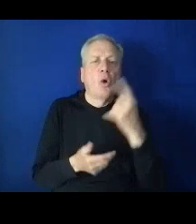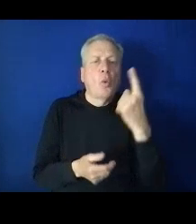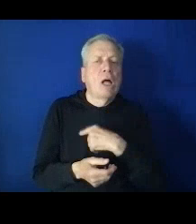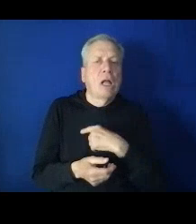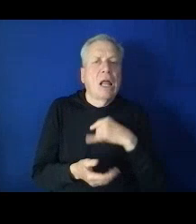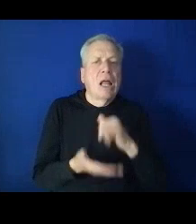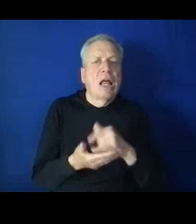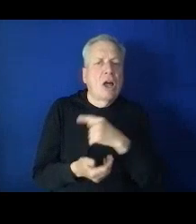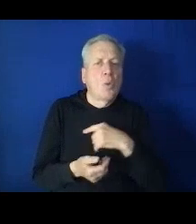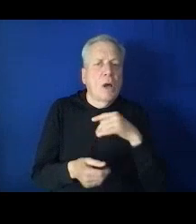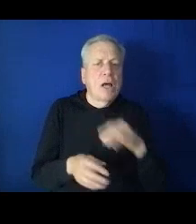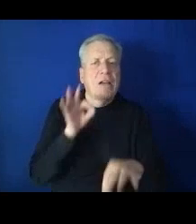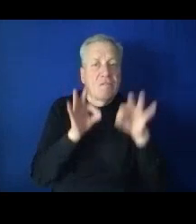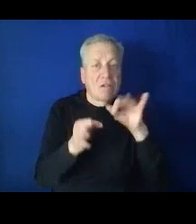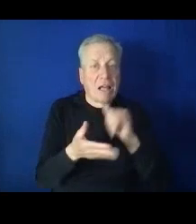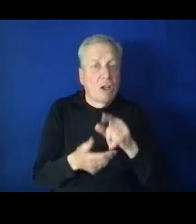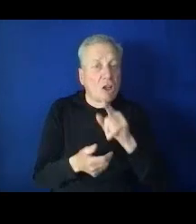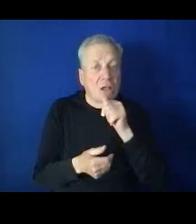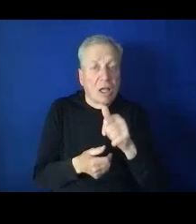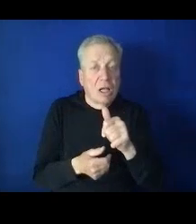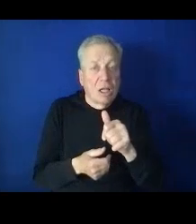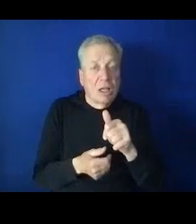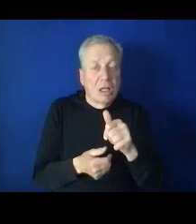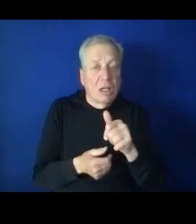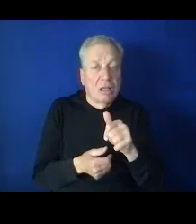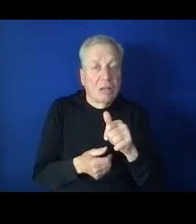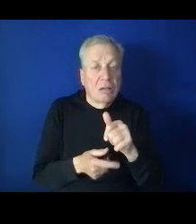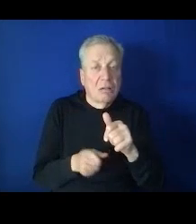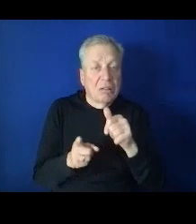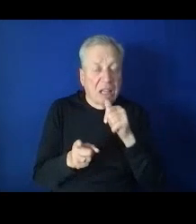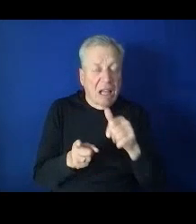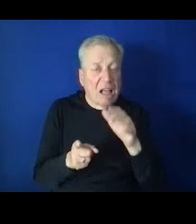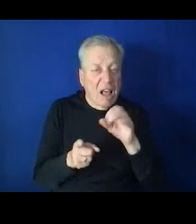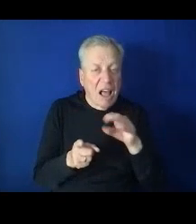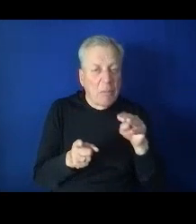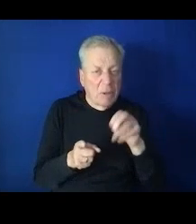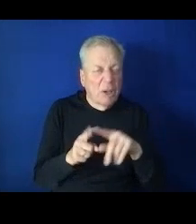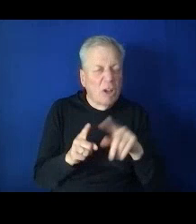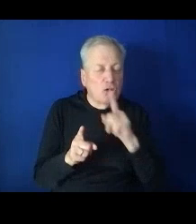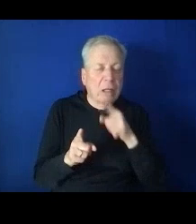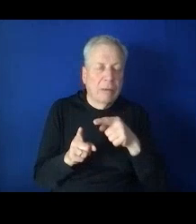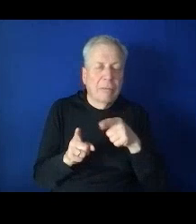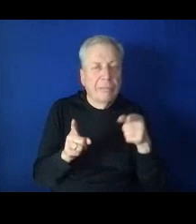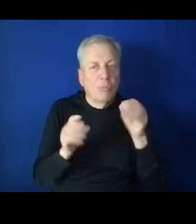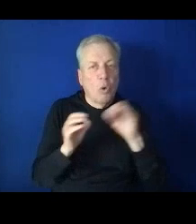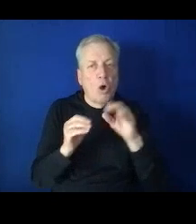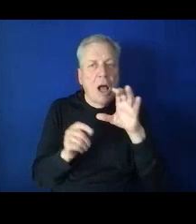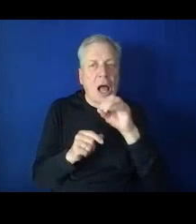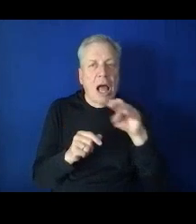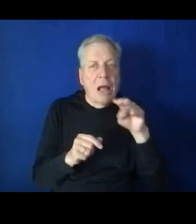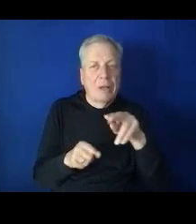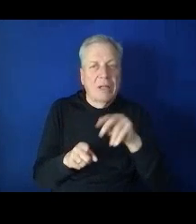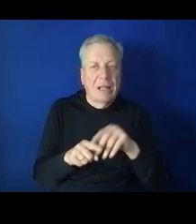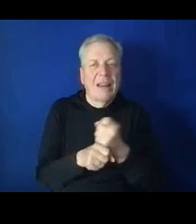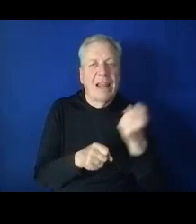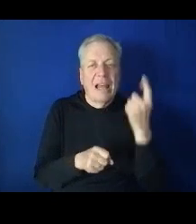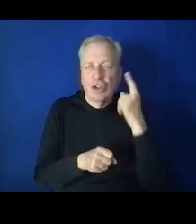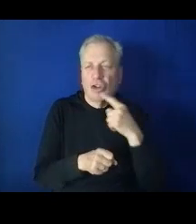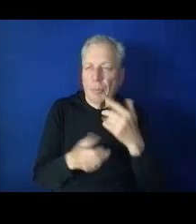found that was actually not common, or is really common. So until last year, there was